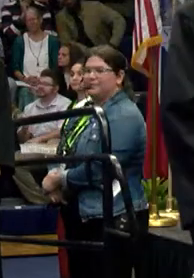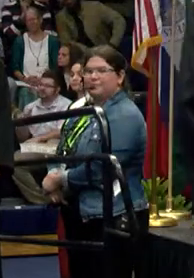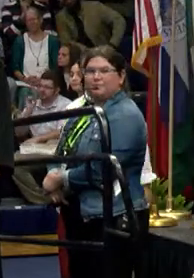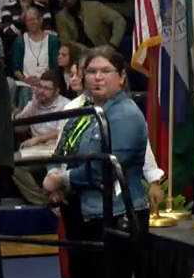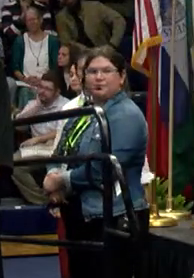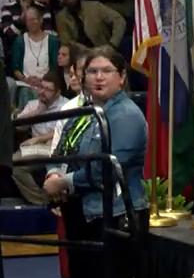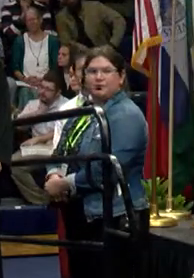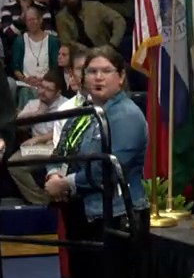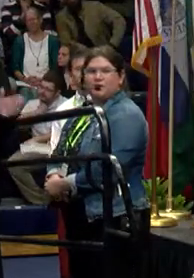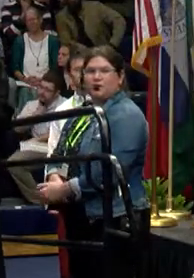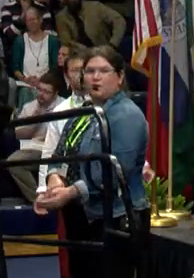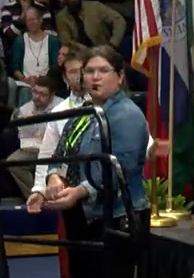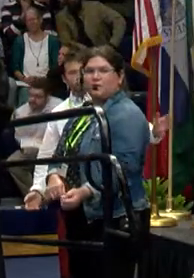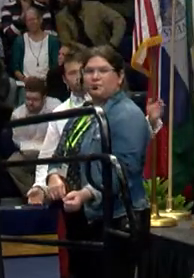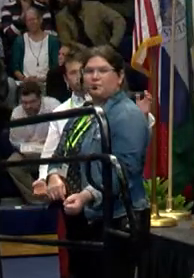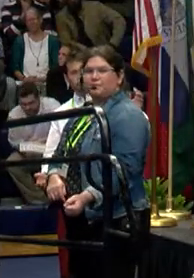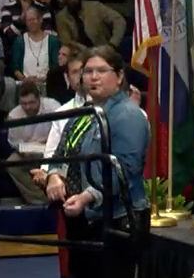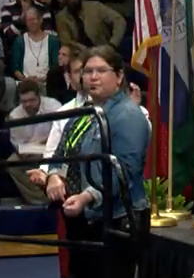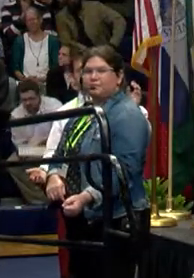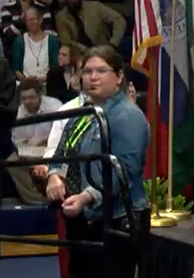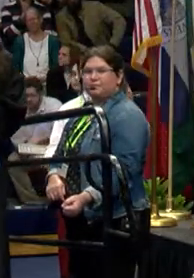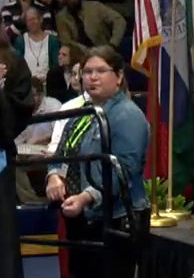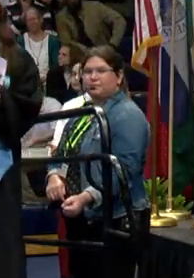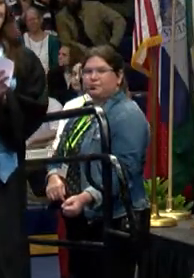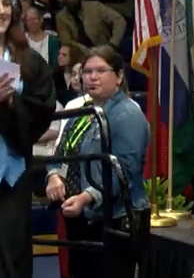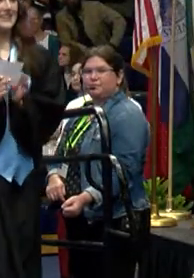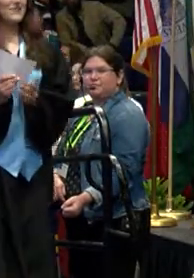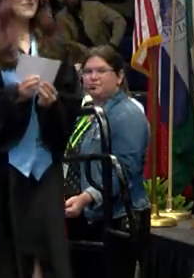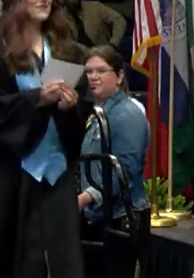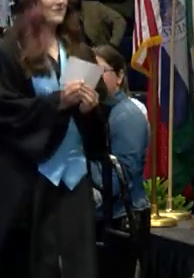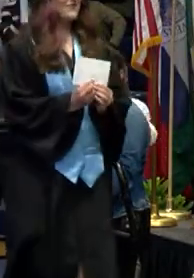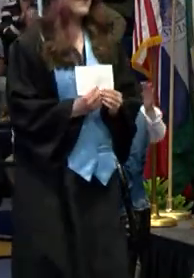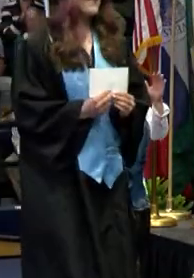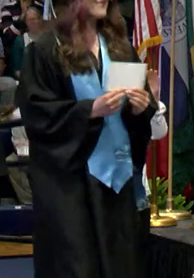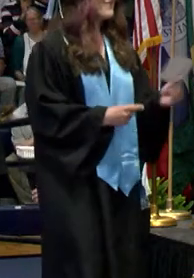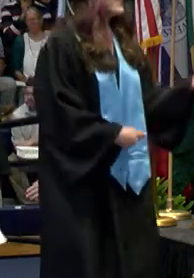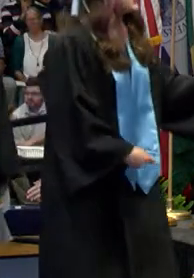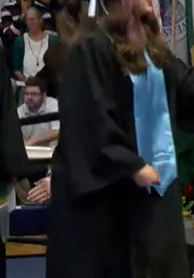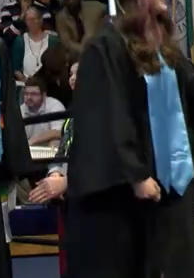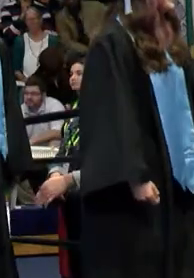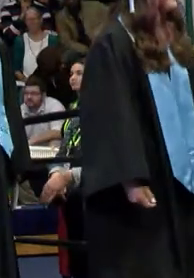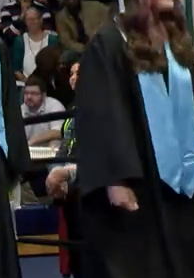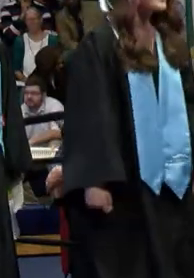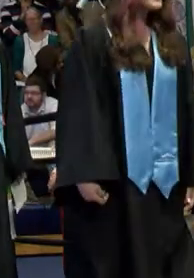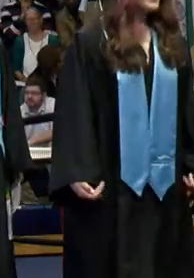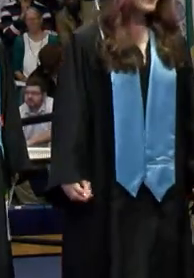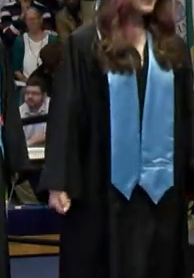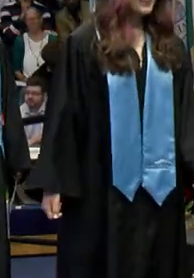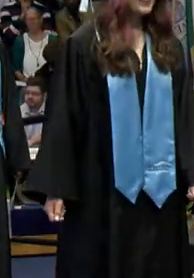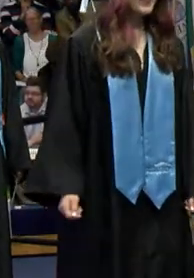Grace A. Ellis, outstanding graduate in elementary education.